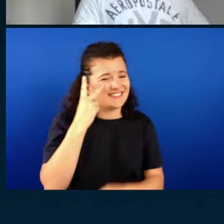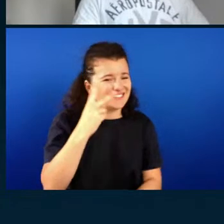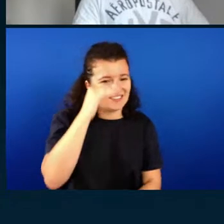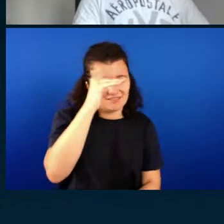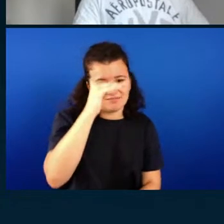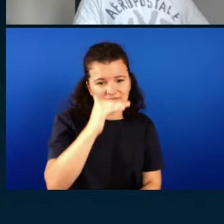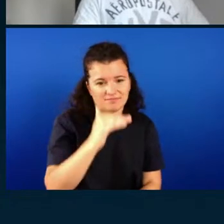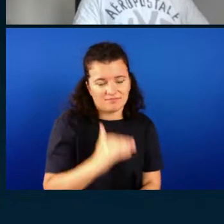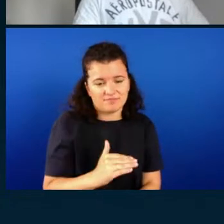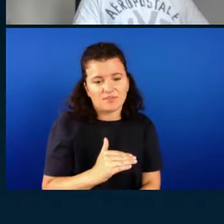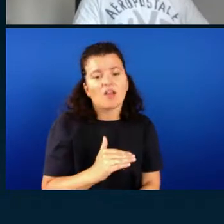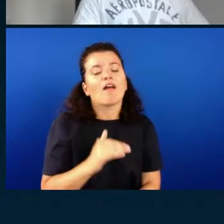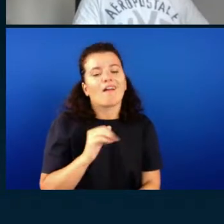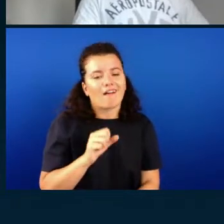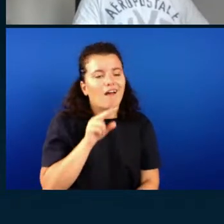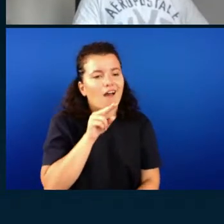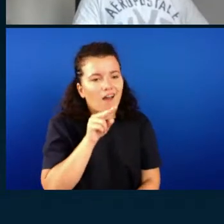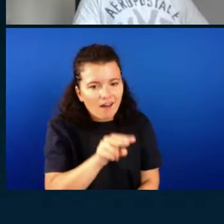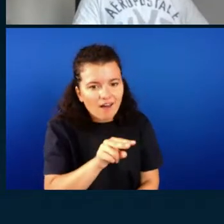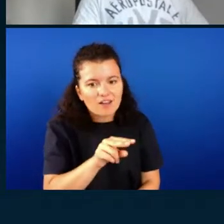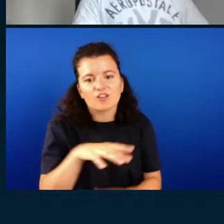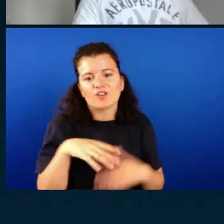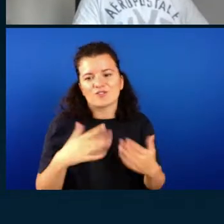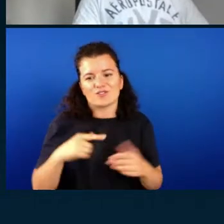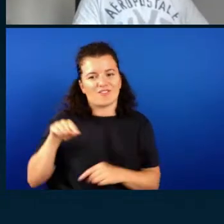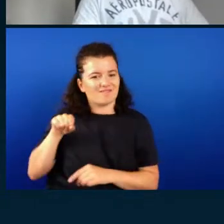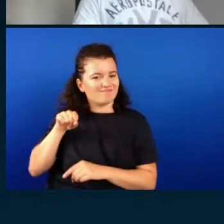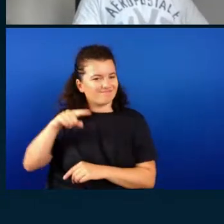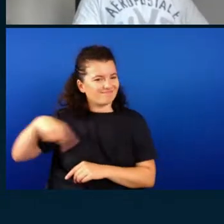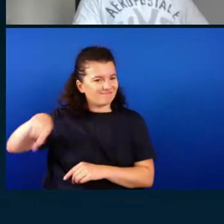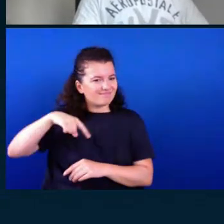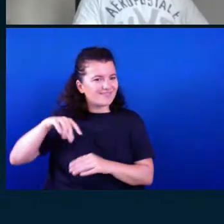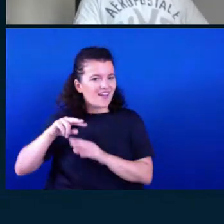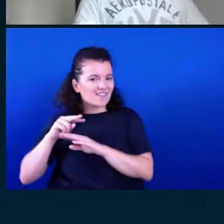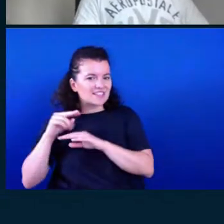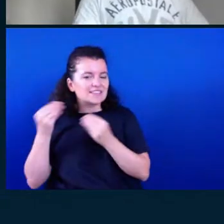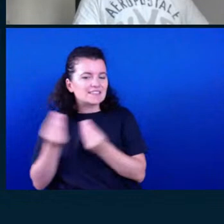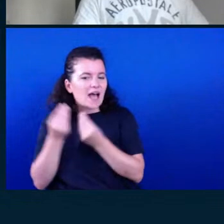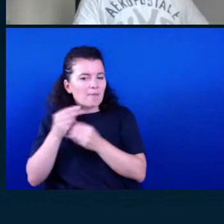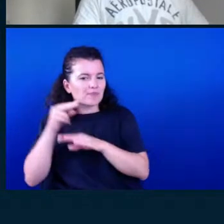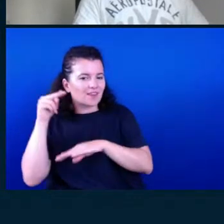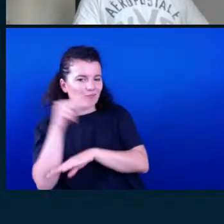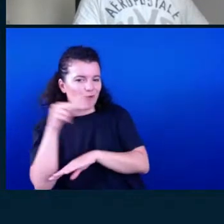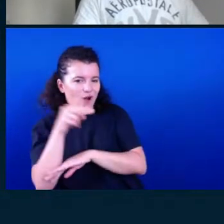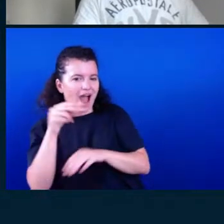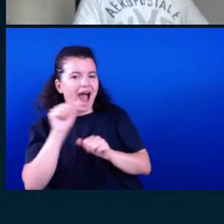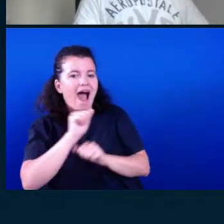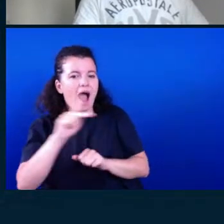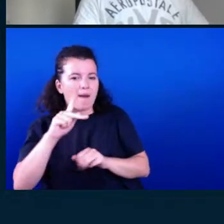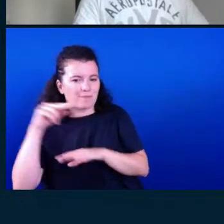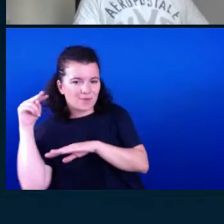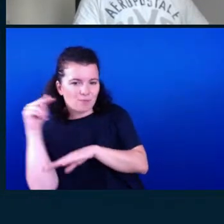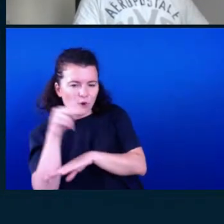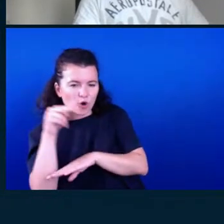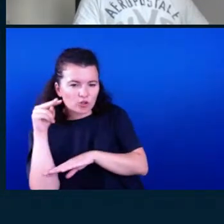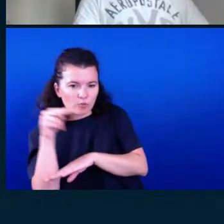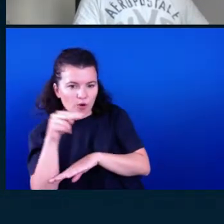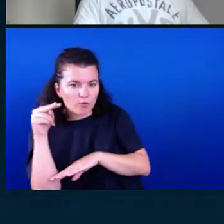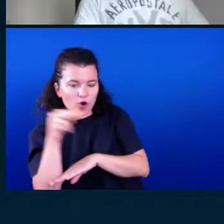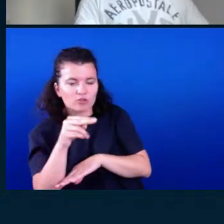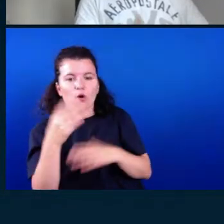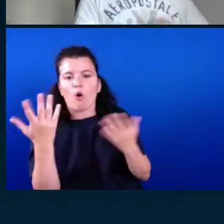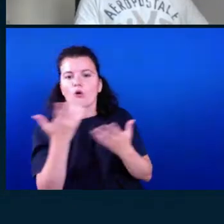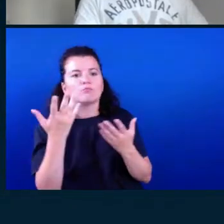a process which monitors your application insights and sends out the data or a